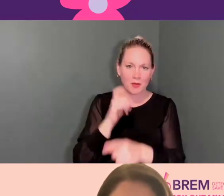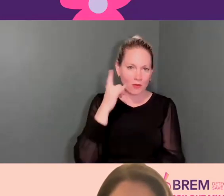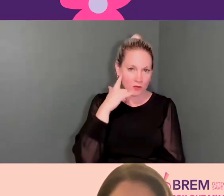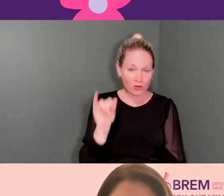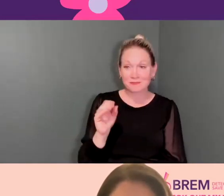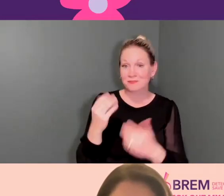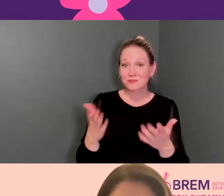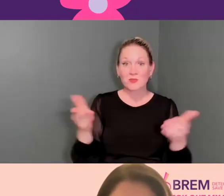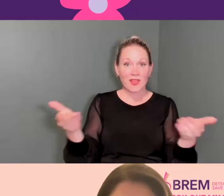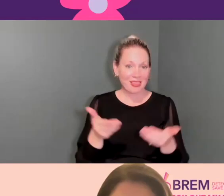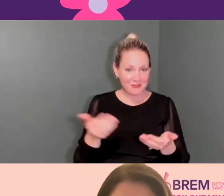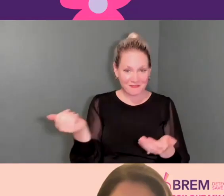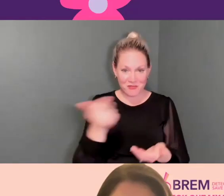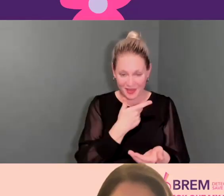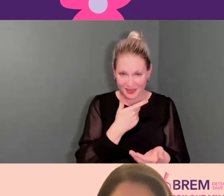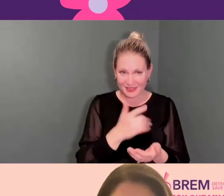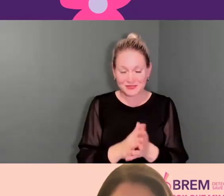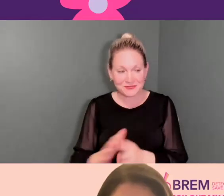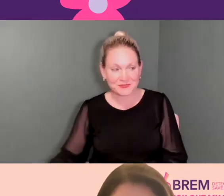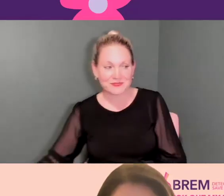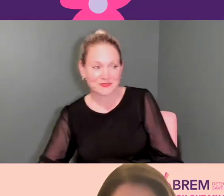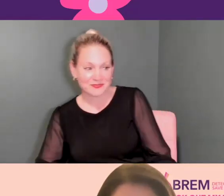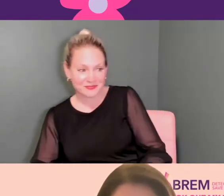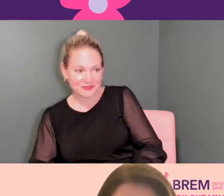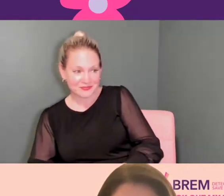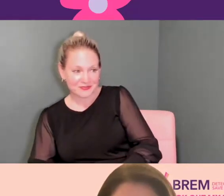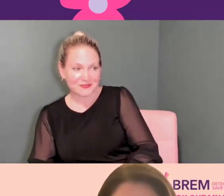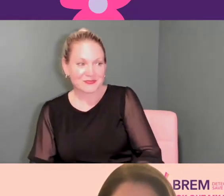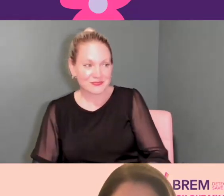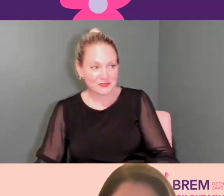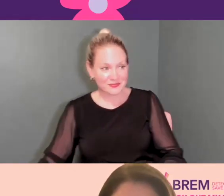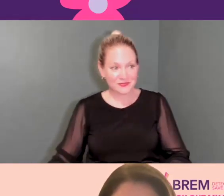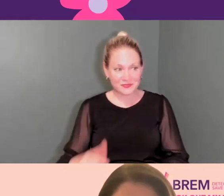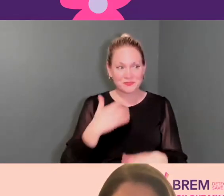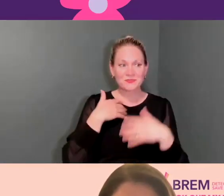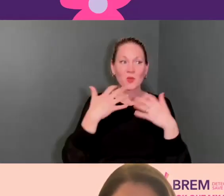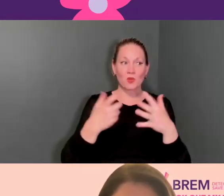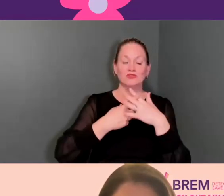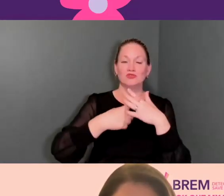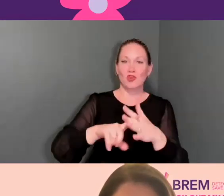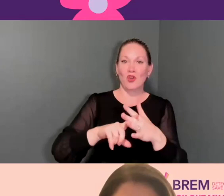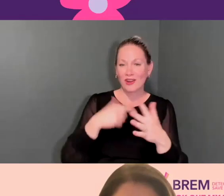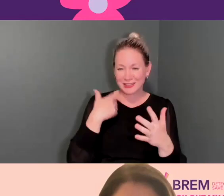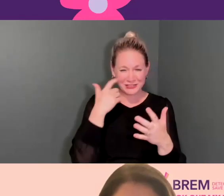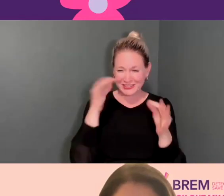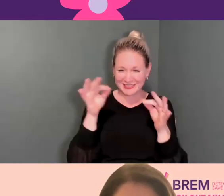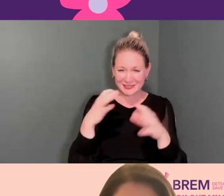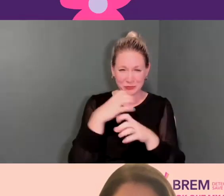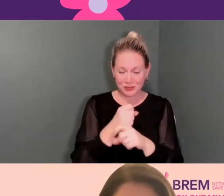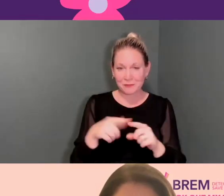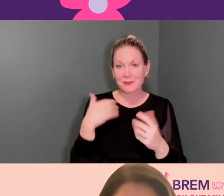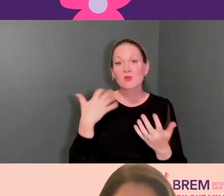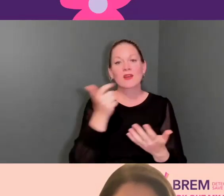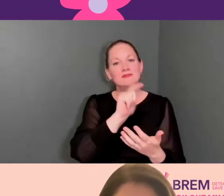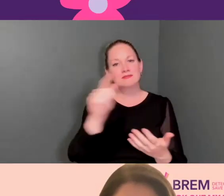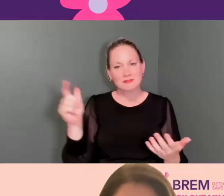welcome, everyone. I want to kick off the conversation by giving each of these speakers I just gave a brief introduction a chance to introduce